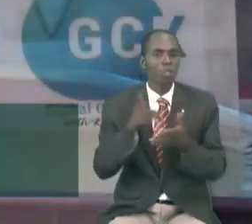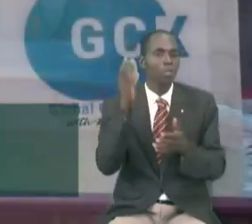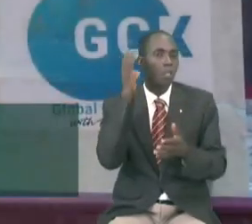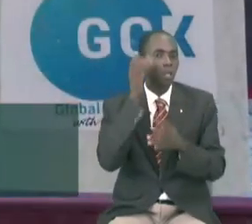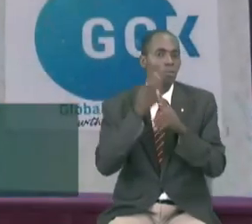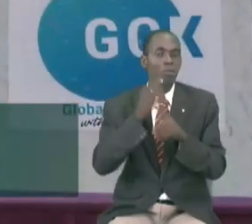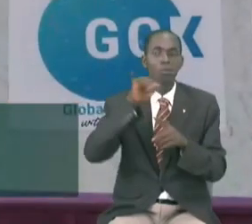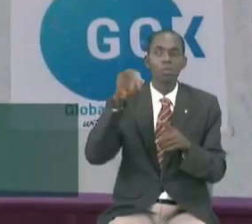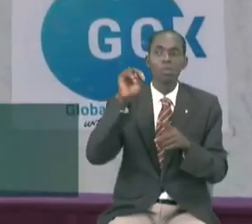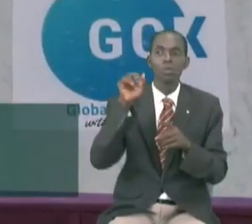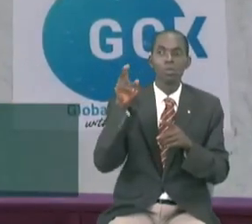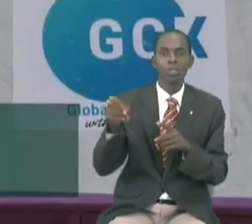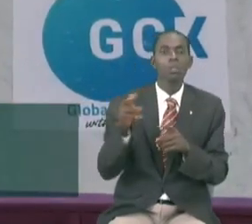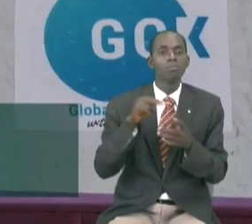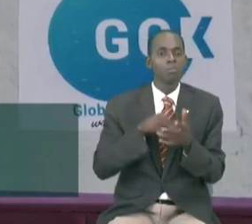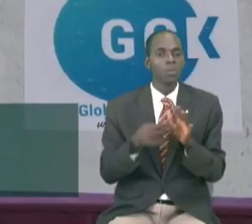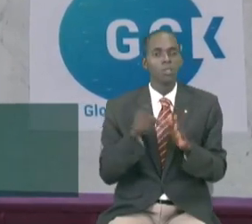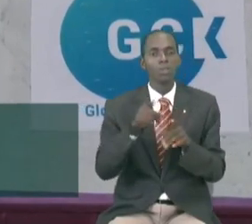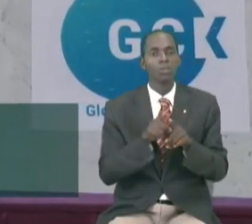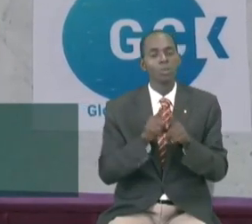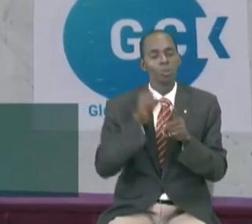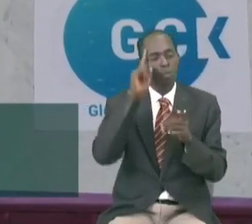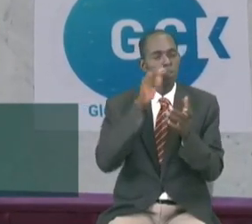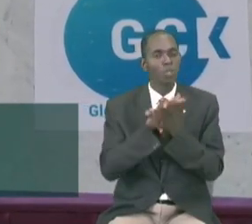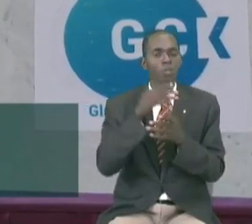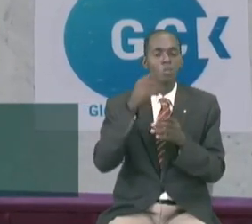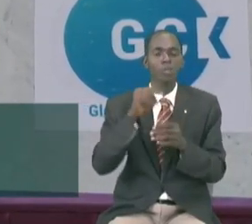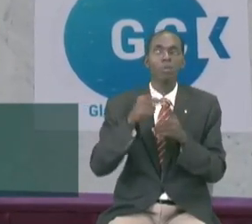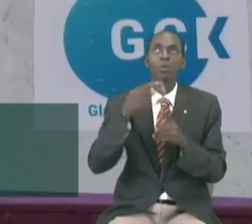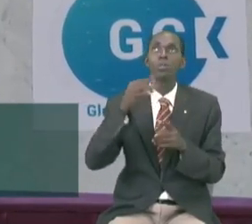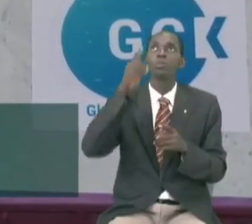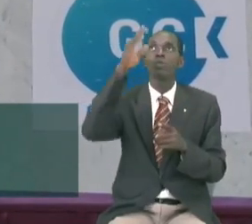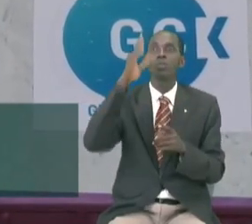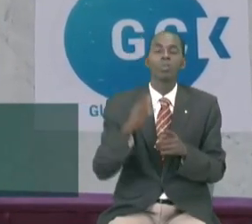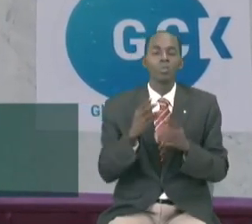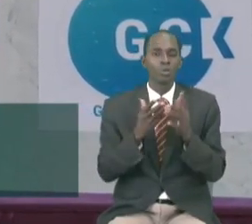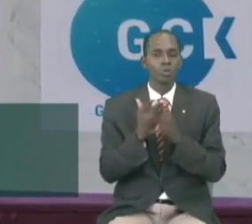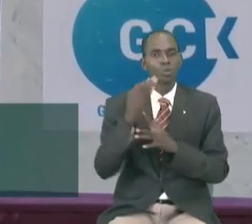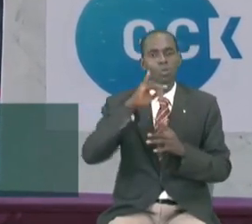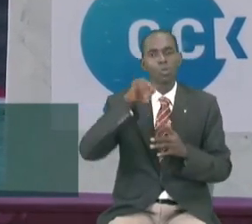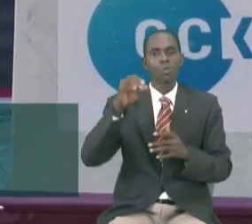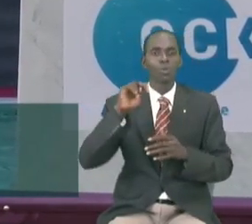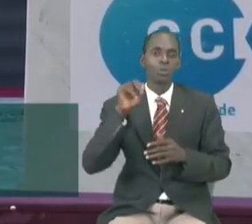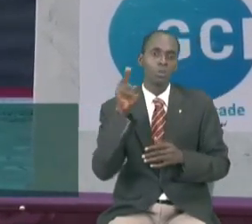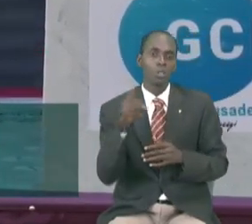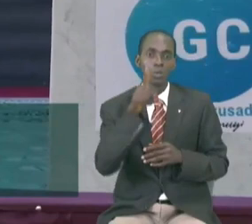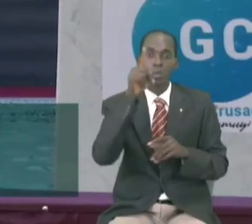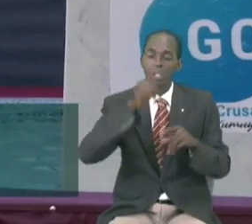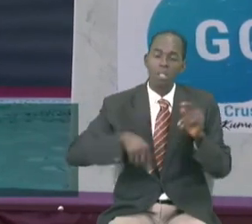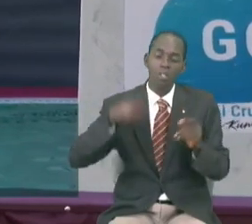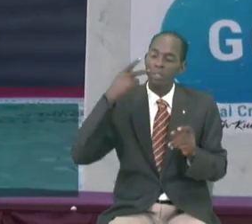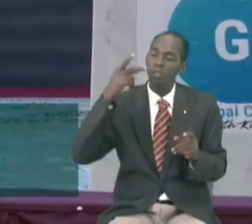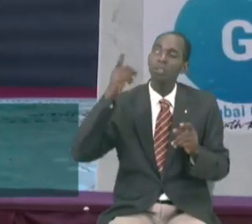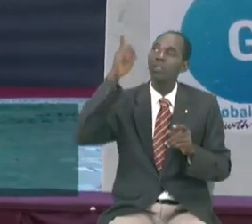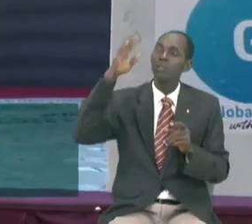see God face to face, but you have his word, the Holy Bible. And he sends a minister, he sends